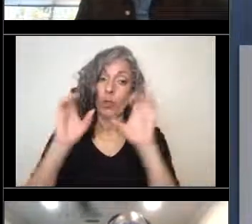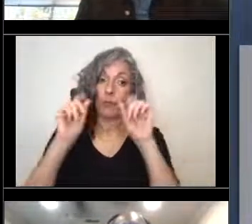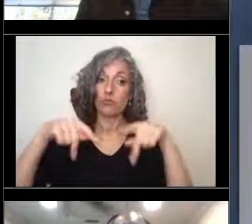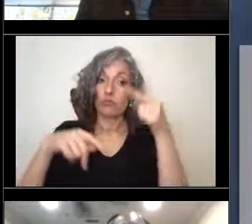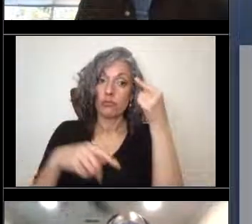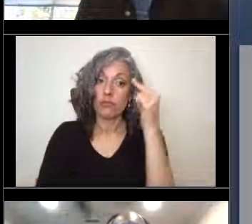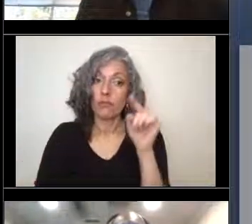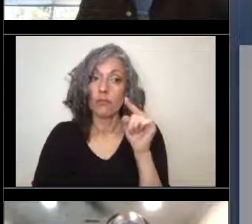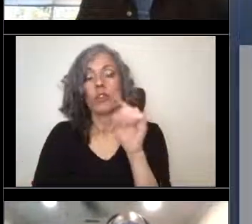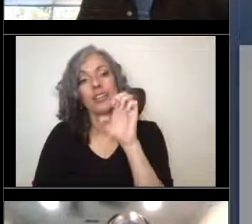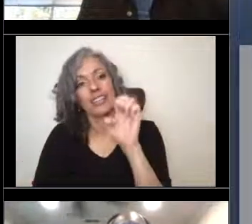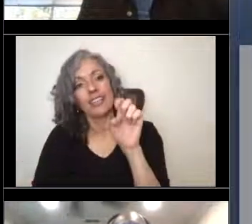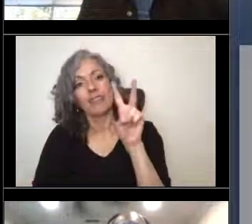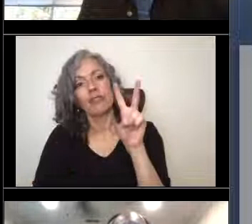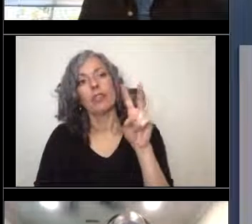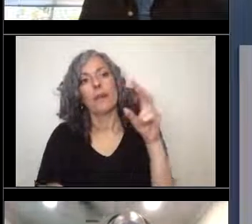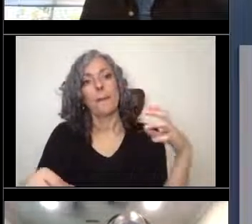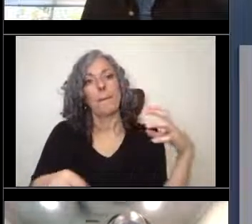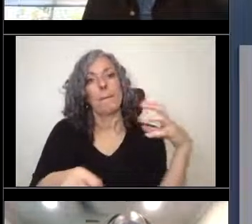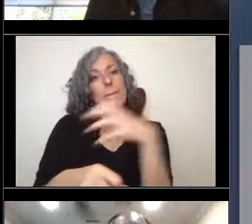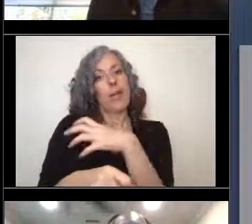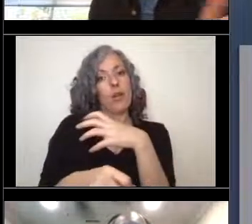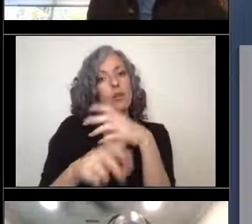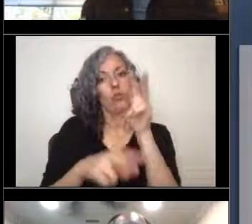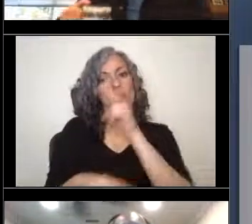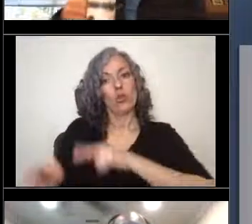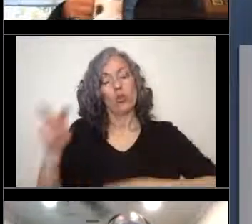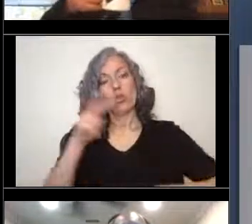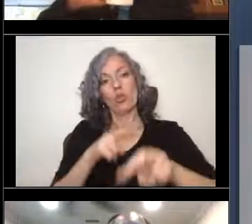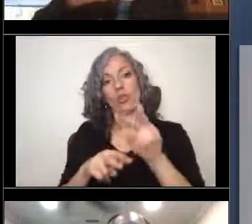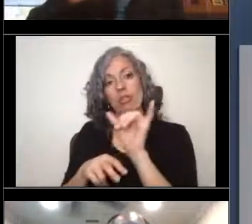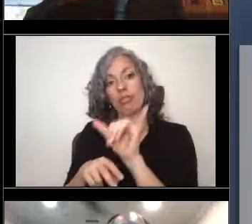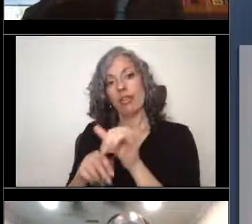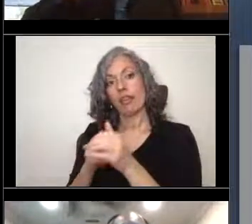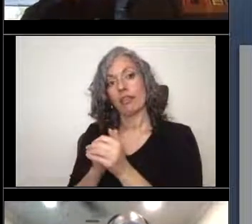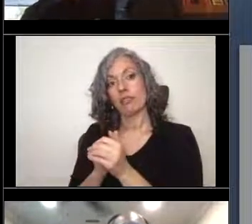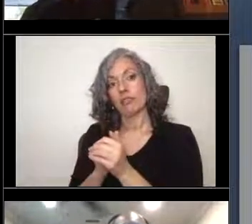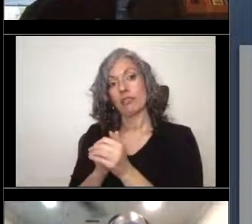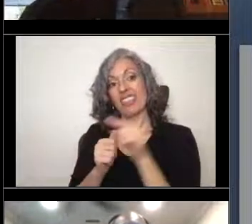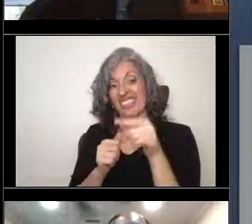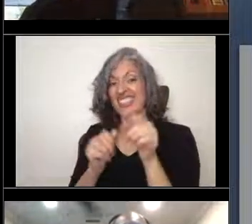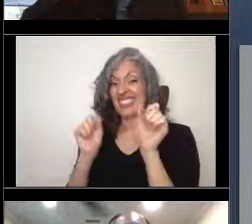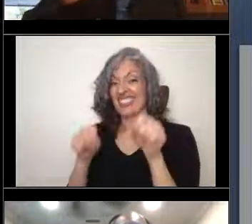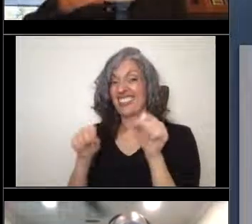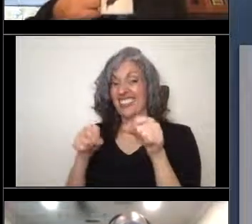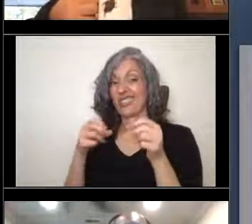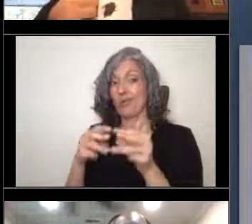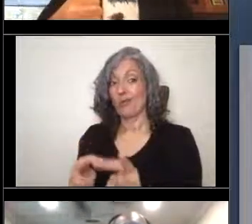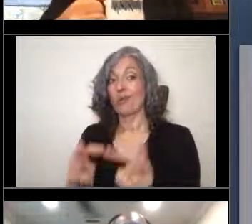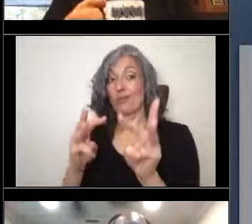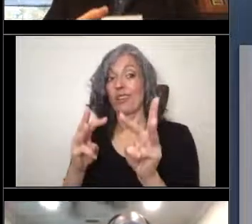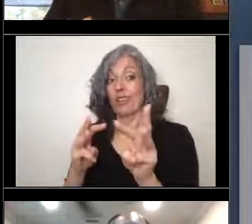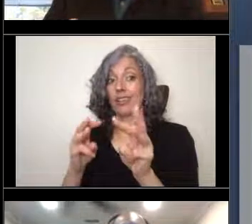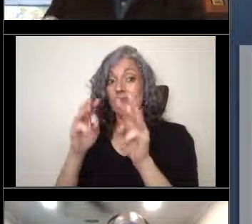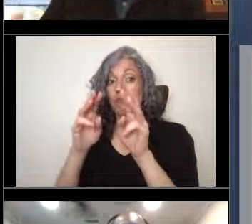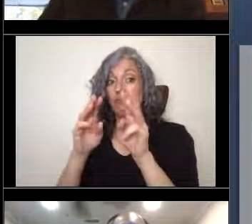EV power and looking at some fees, because this could be a way of expanding